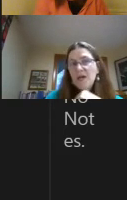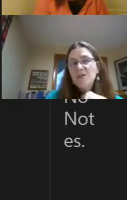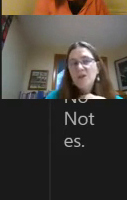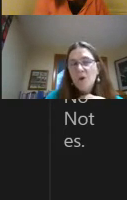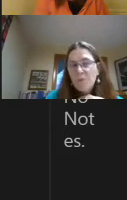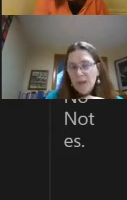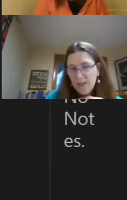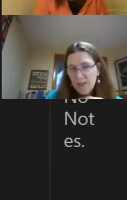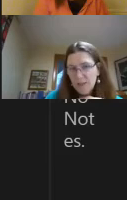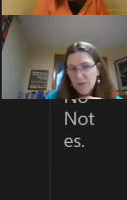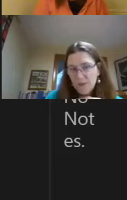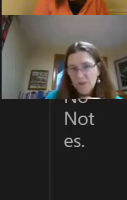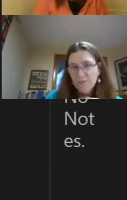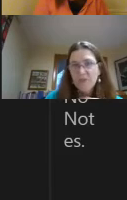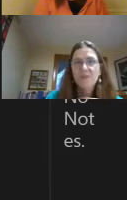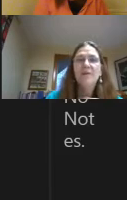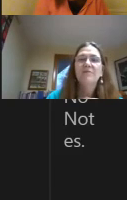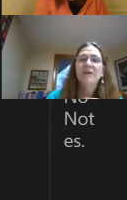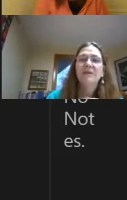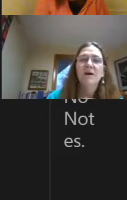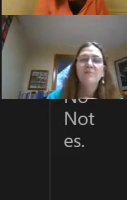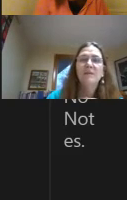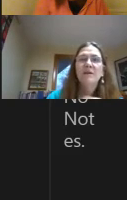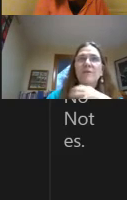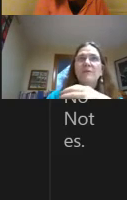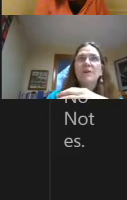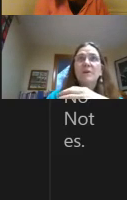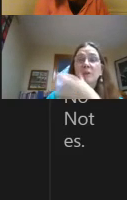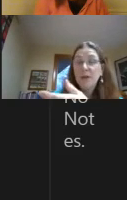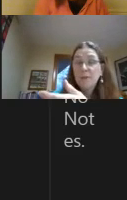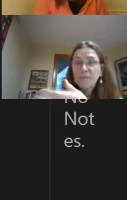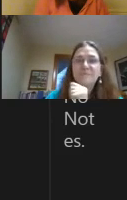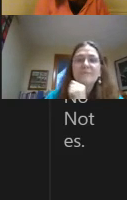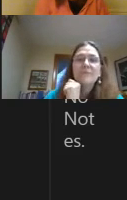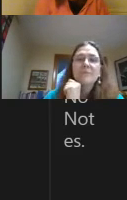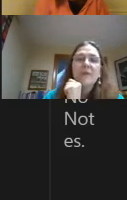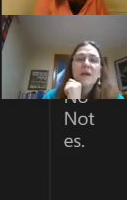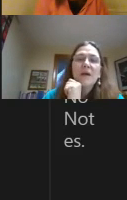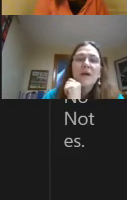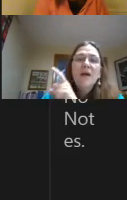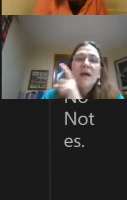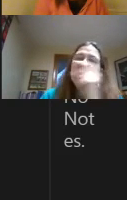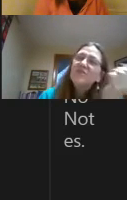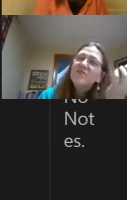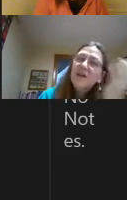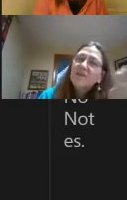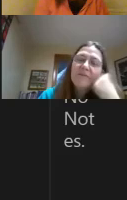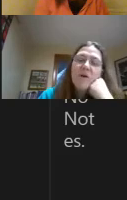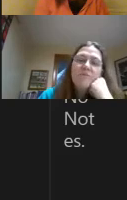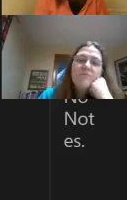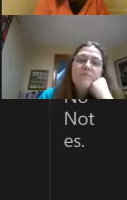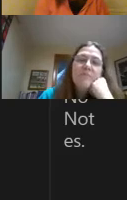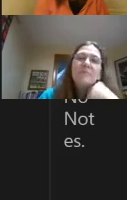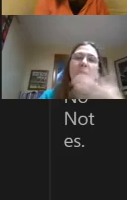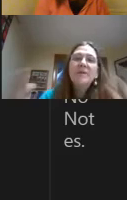more, and don't panic about your nitrogen because it may in fact not be very reliable. And here's just kind of